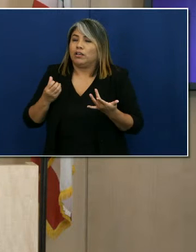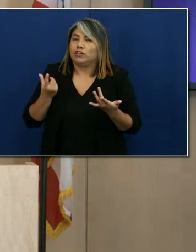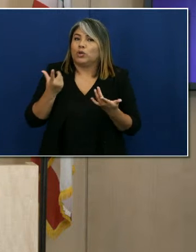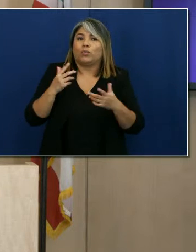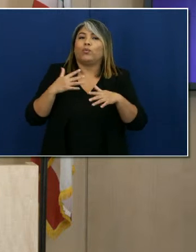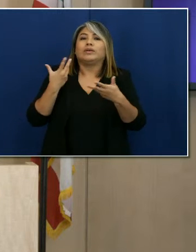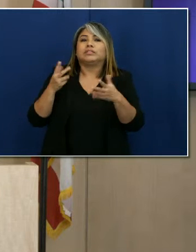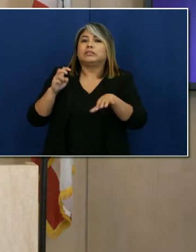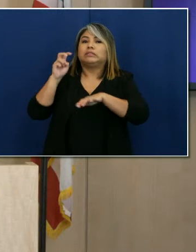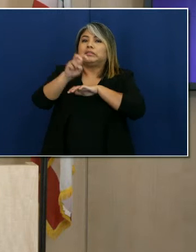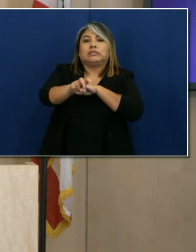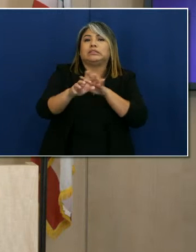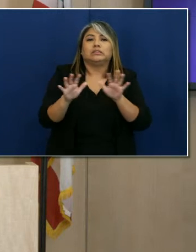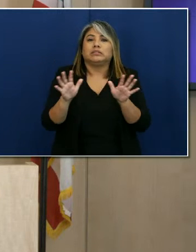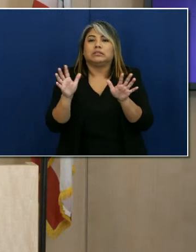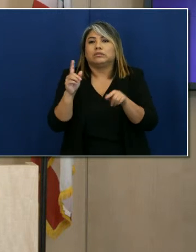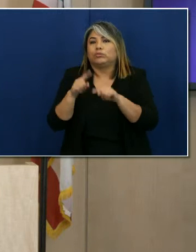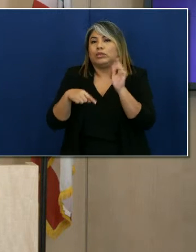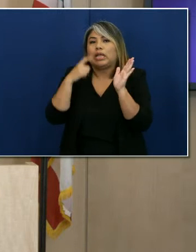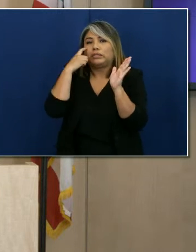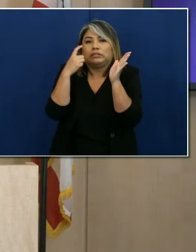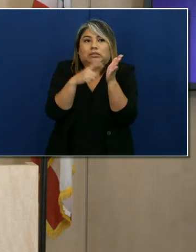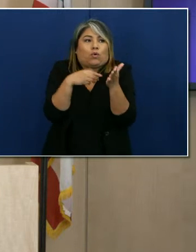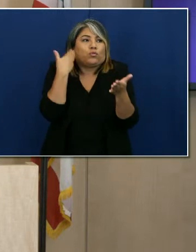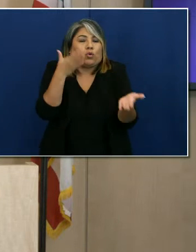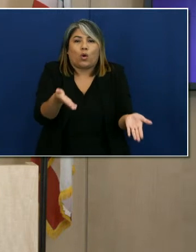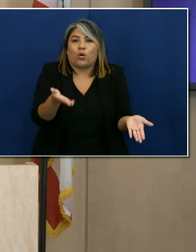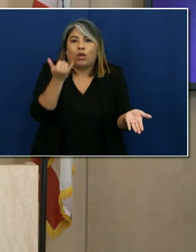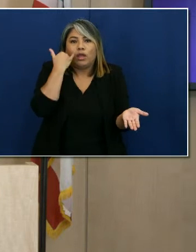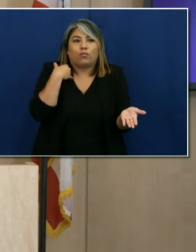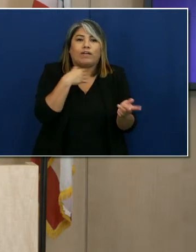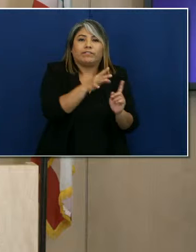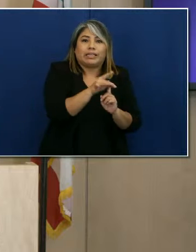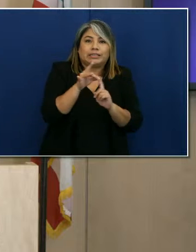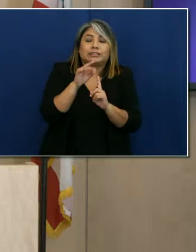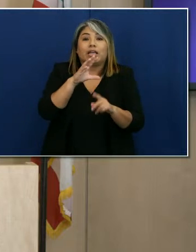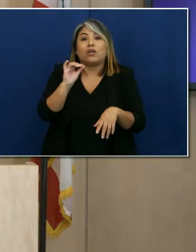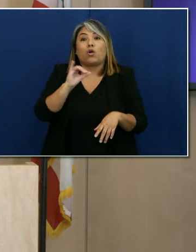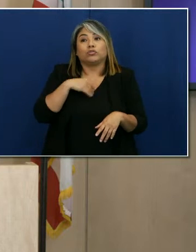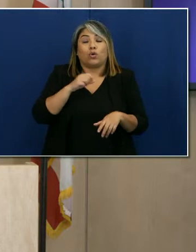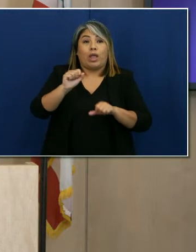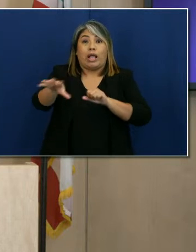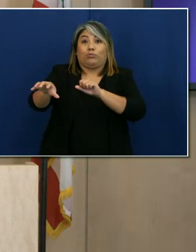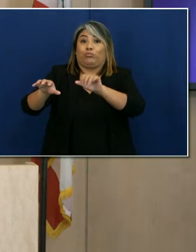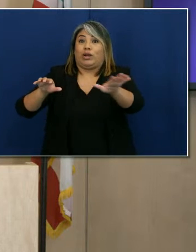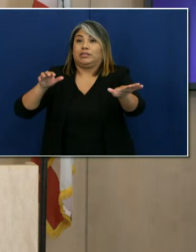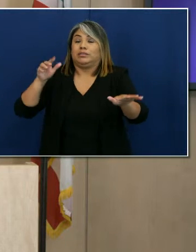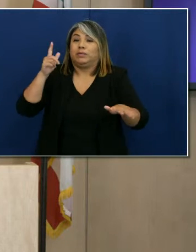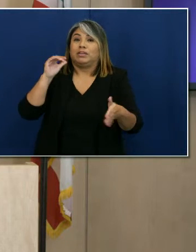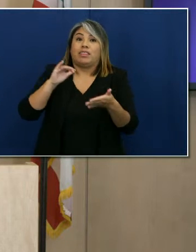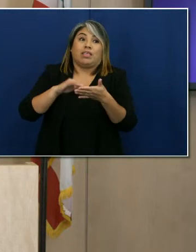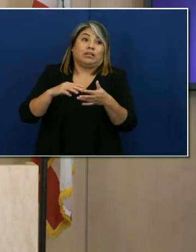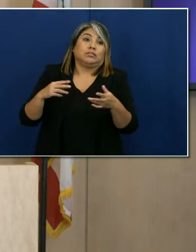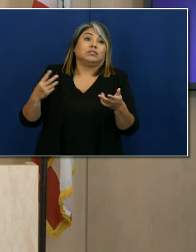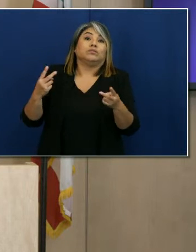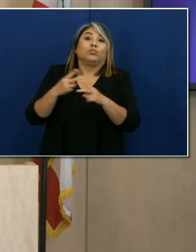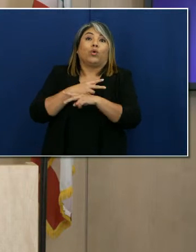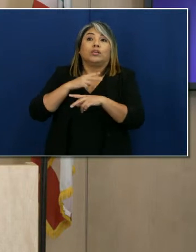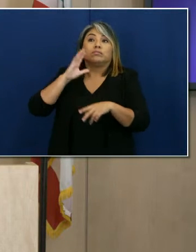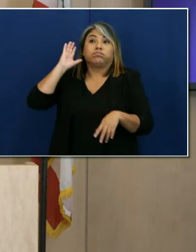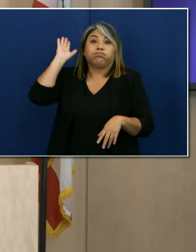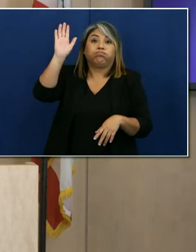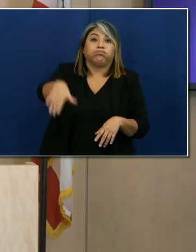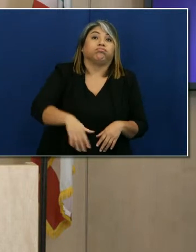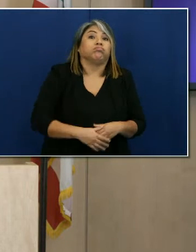bit early to tell if there are any cases and certainly any outbreaks, because that's even more down the road.